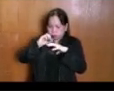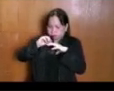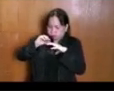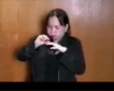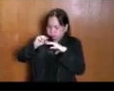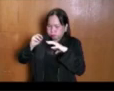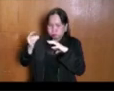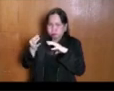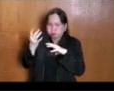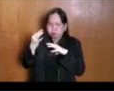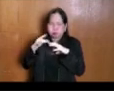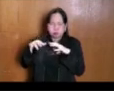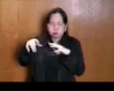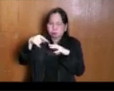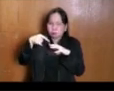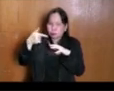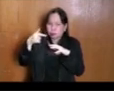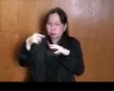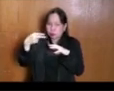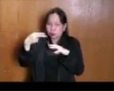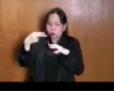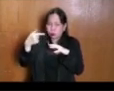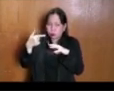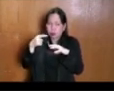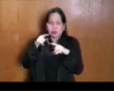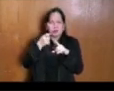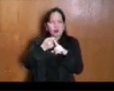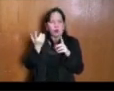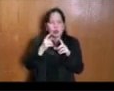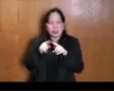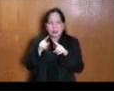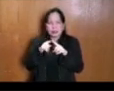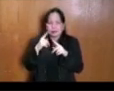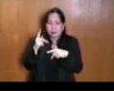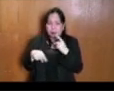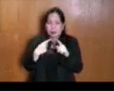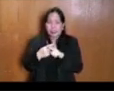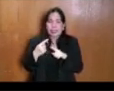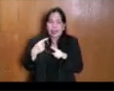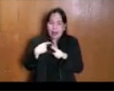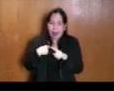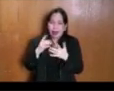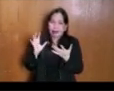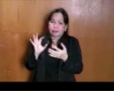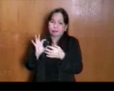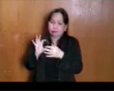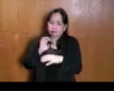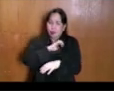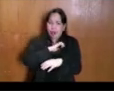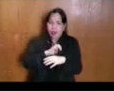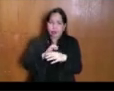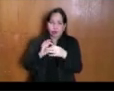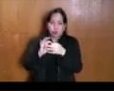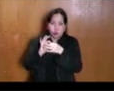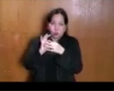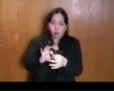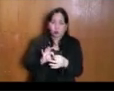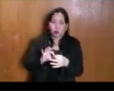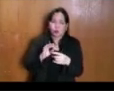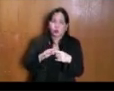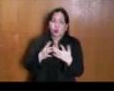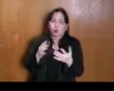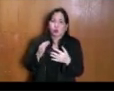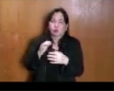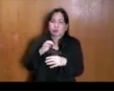of greenhouse gas emissions as coming from a number of different sources. So we have energy-related emissions, which come from the energy